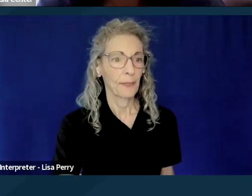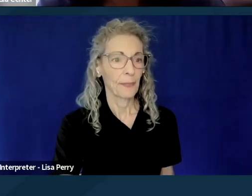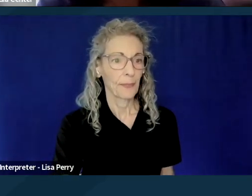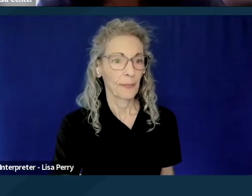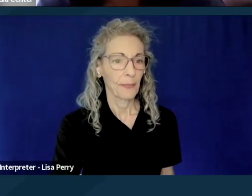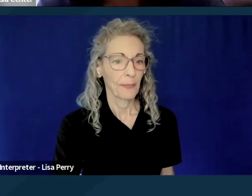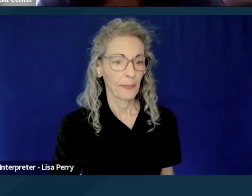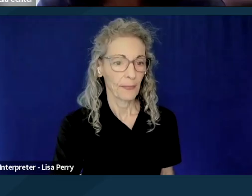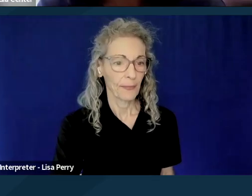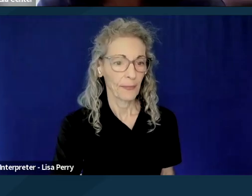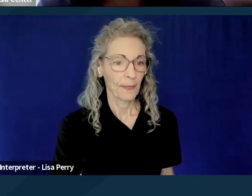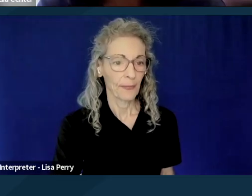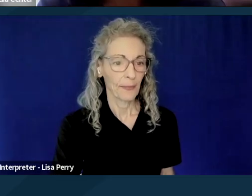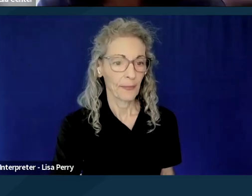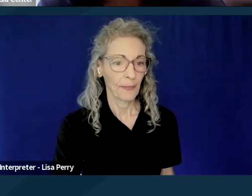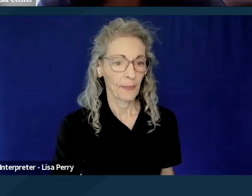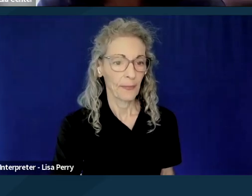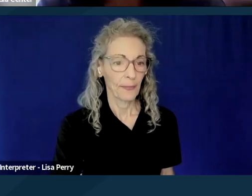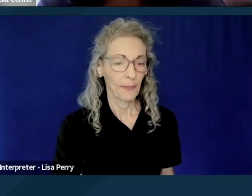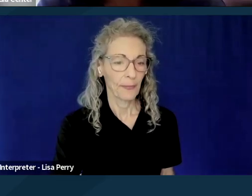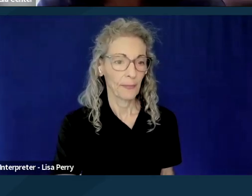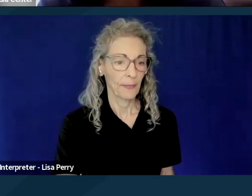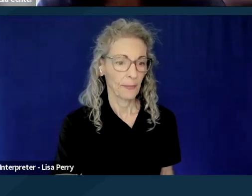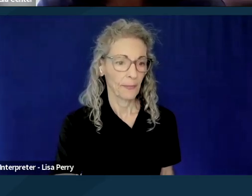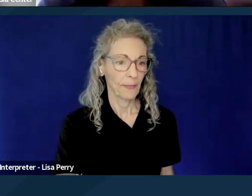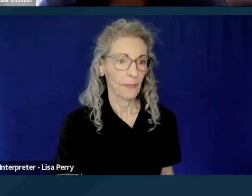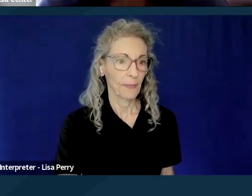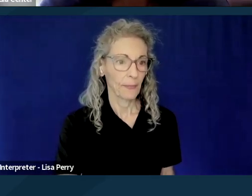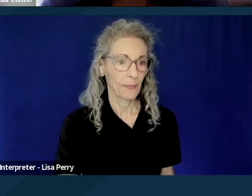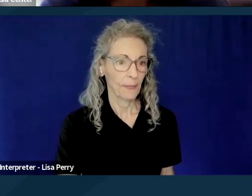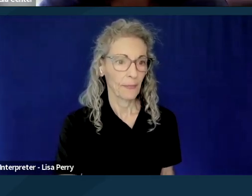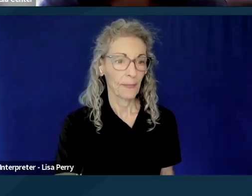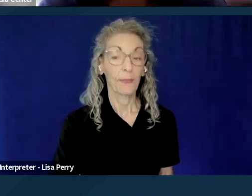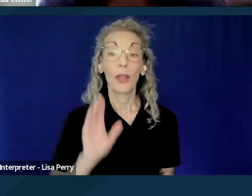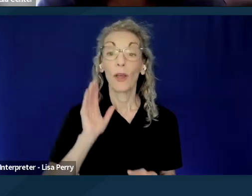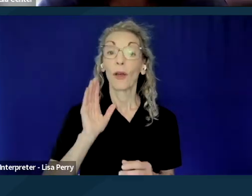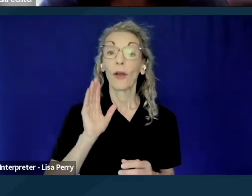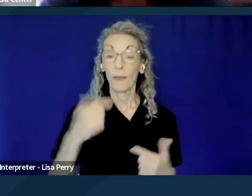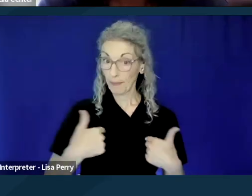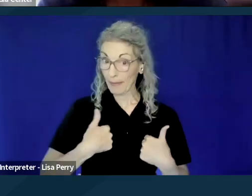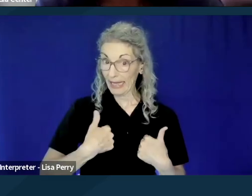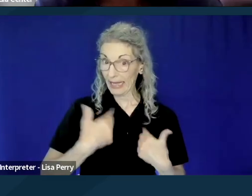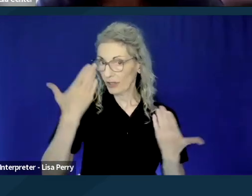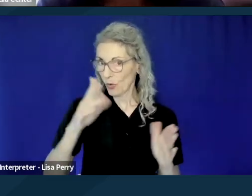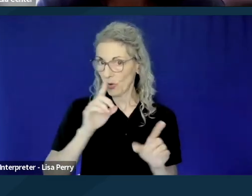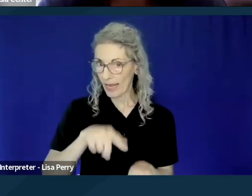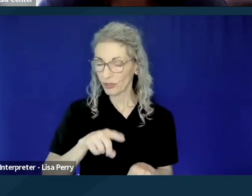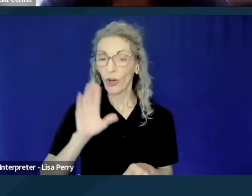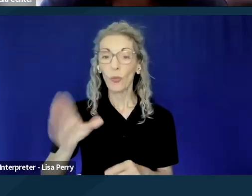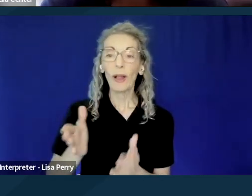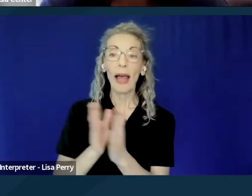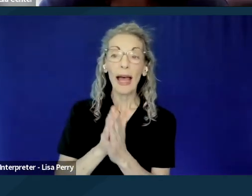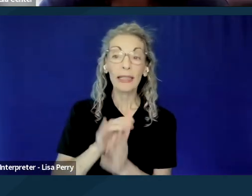I will ask either Jennifer to answer it, because I don't know the answer, or for Taryn